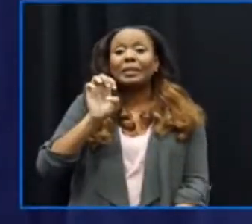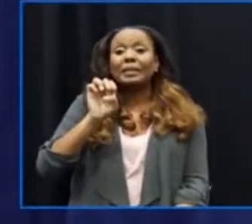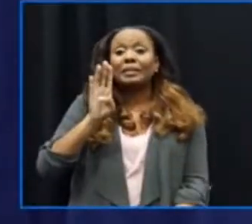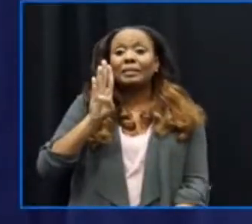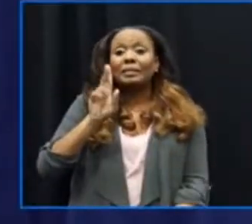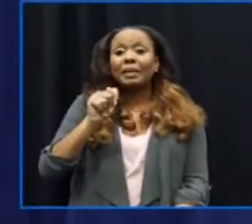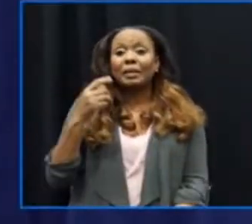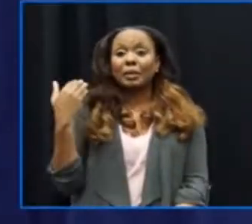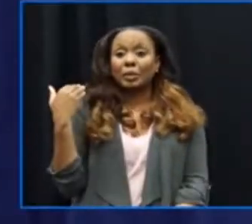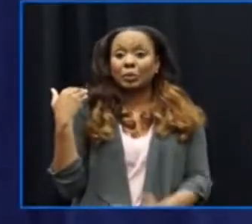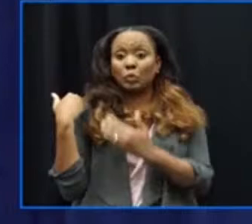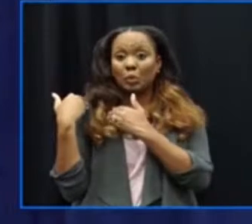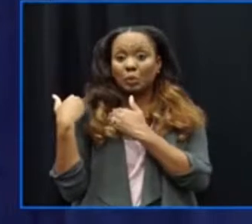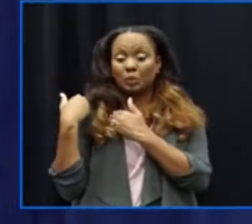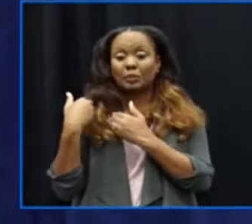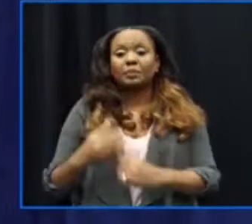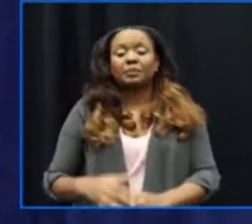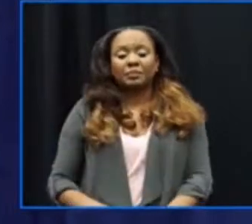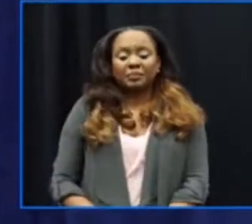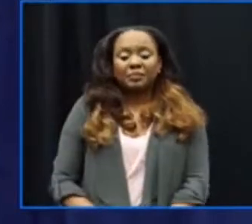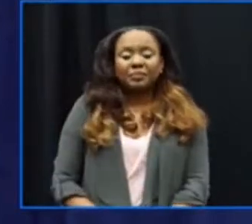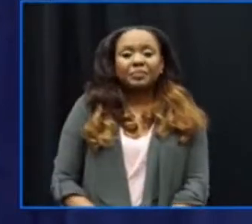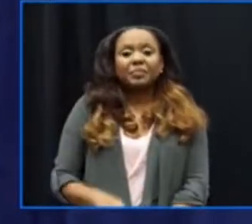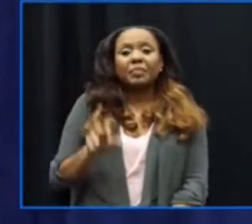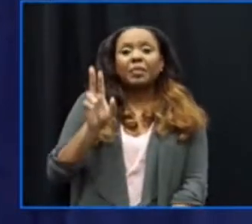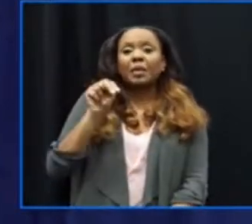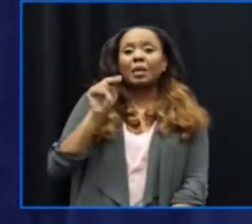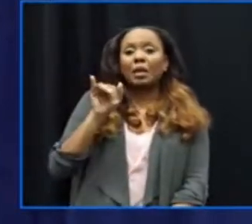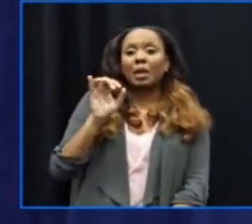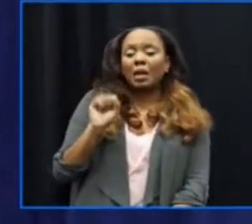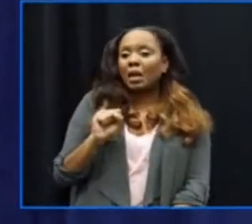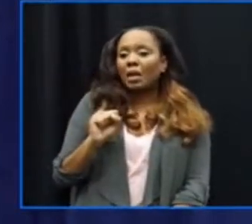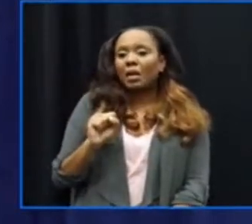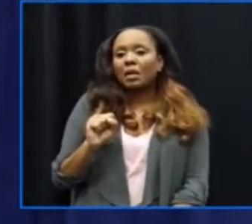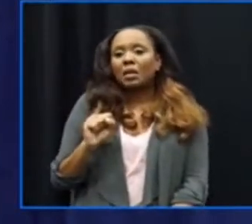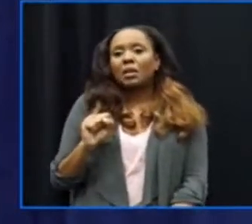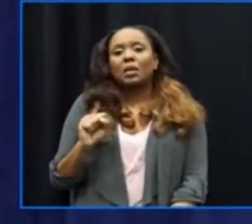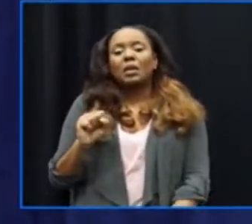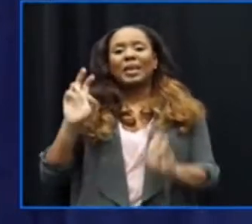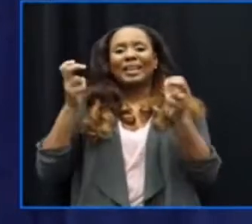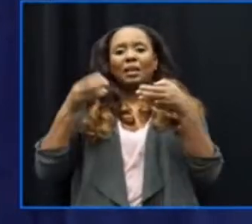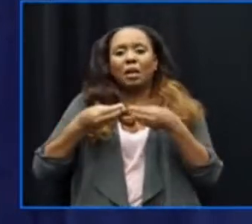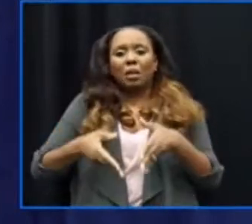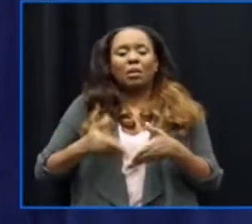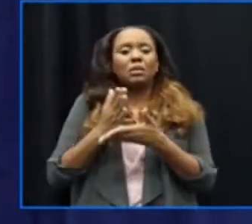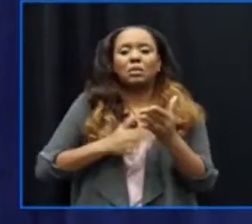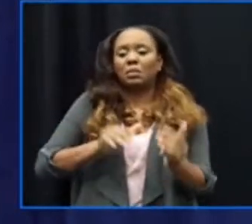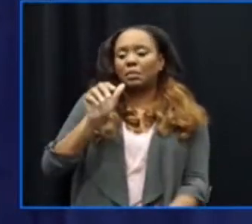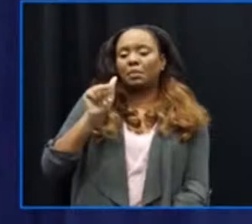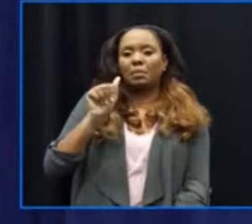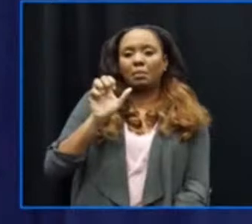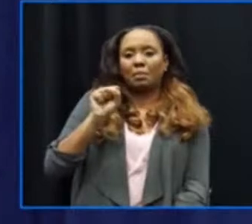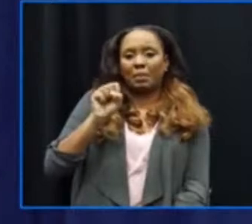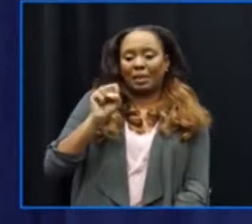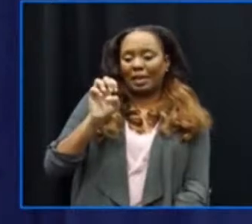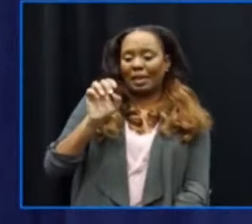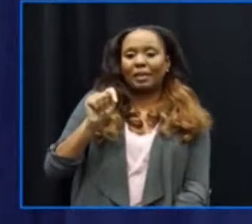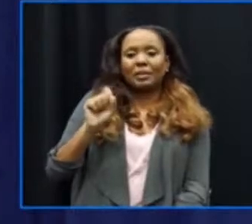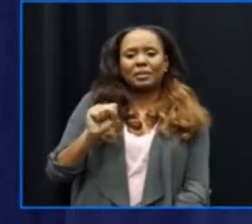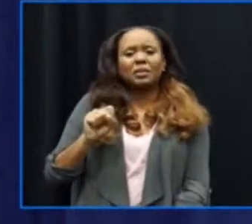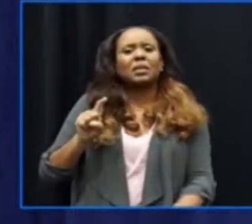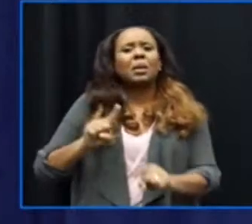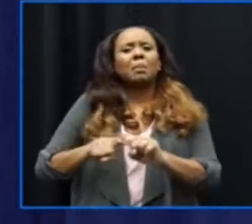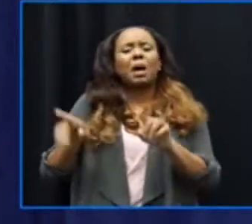bondholders, the National Insurance Fund lost some of its assets, in this case just over $1 billion. But when we look